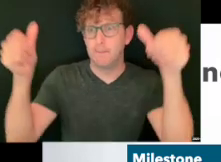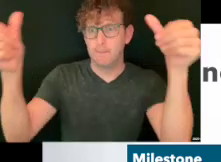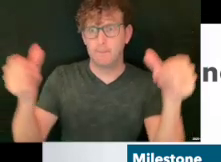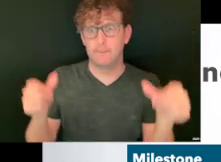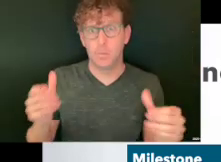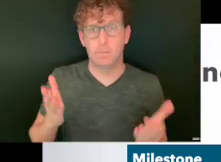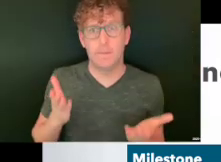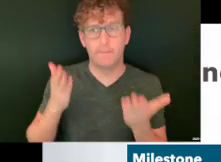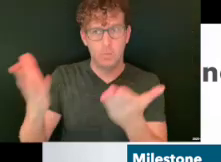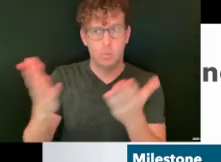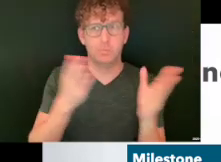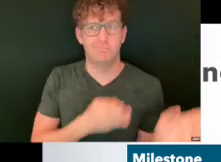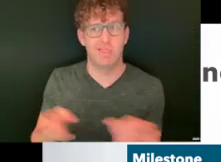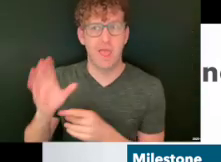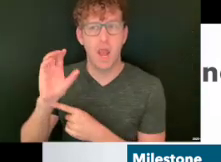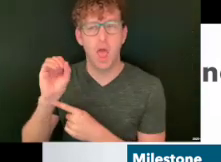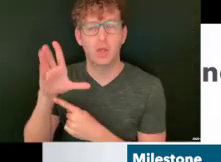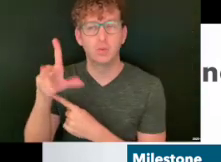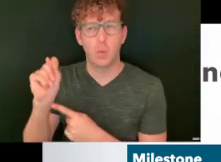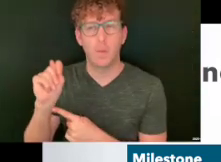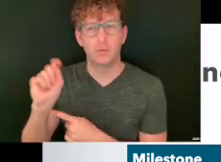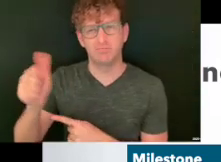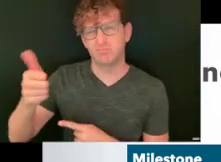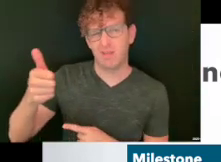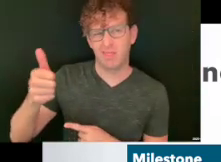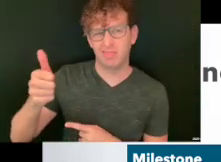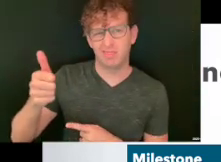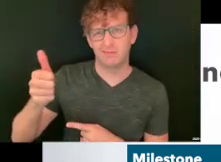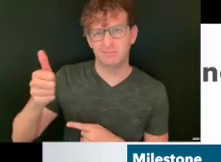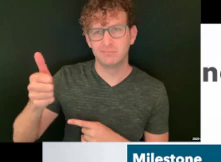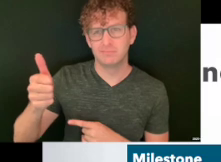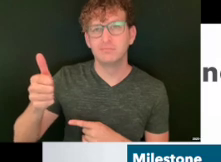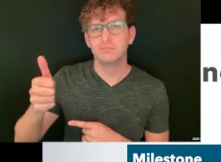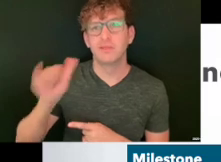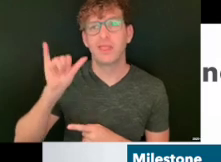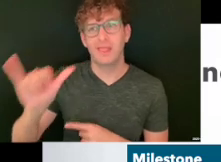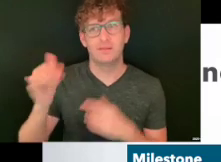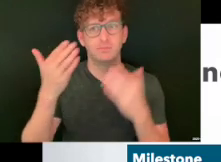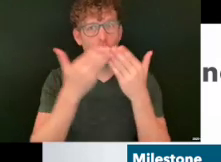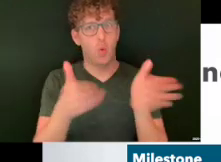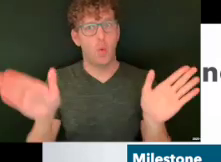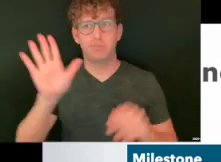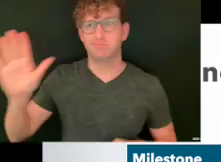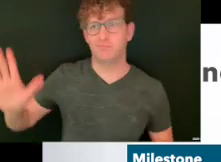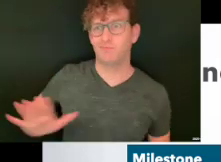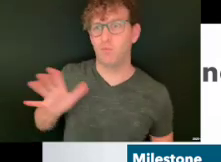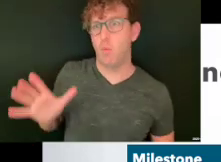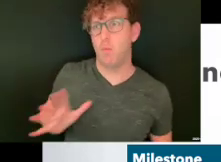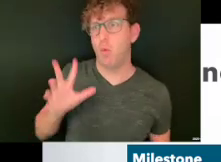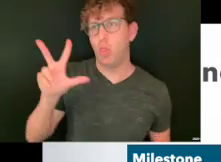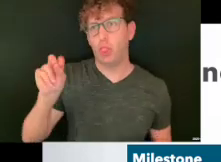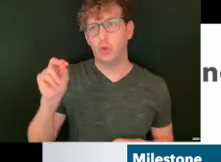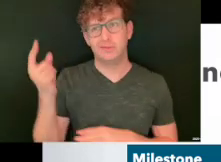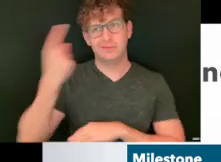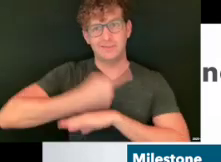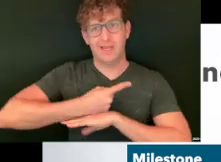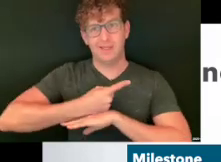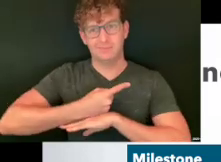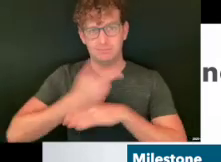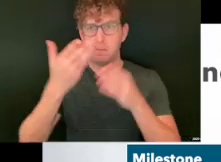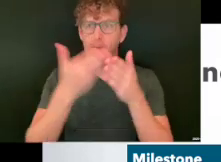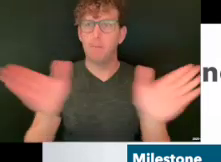And we'll also have an evening community meeting, in October, where we can talk about your